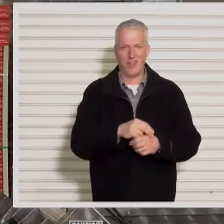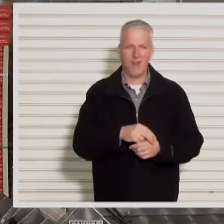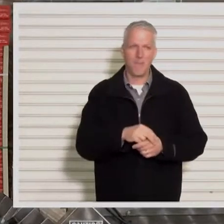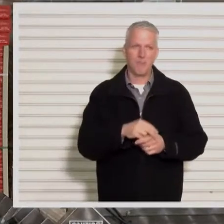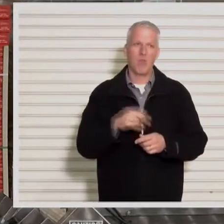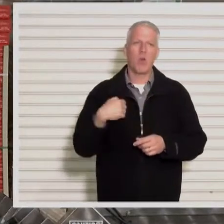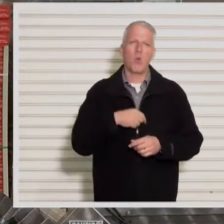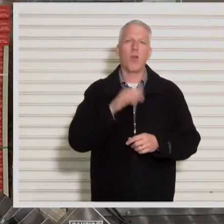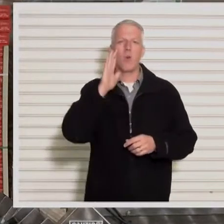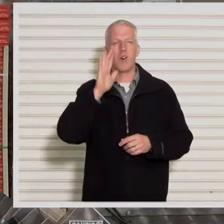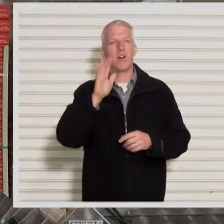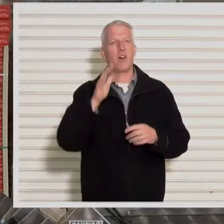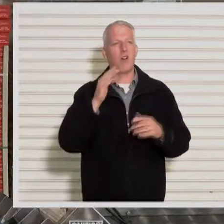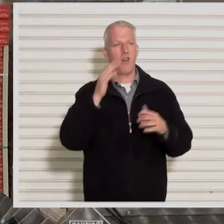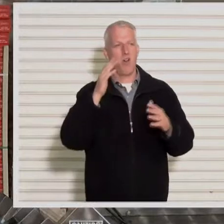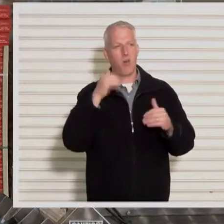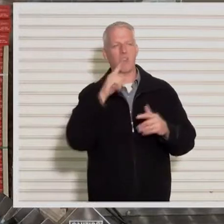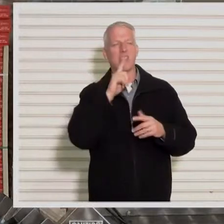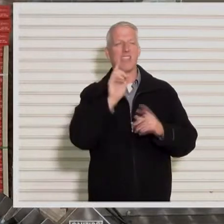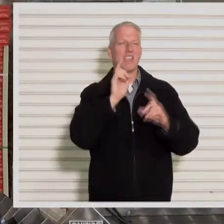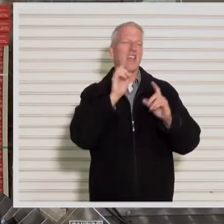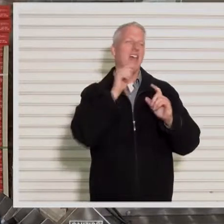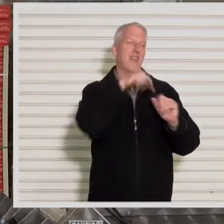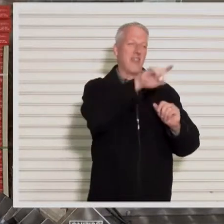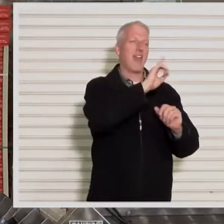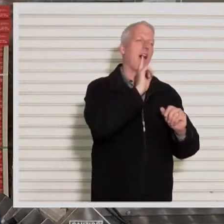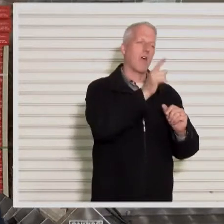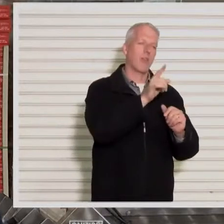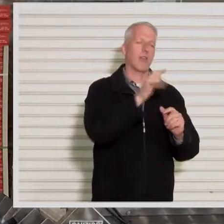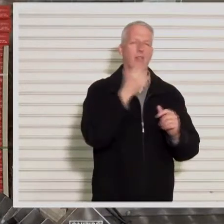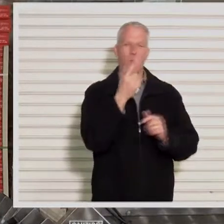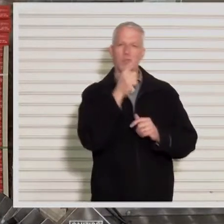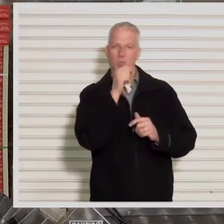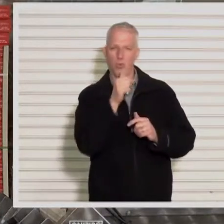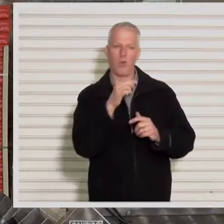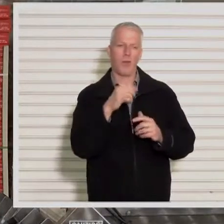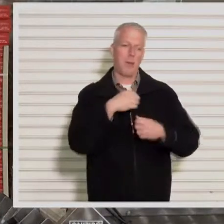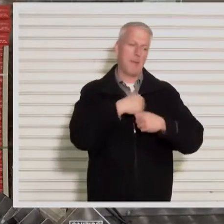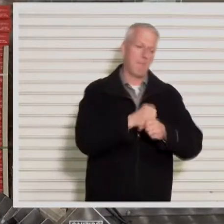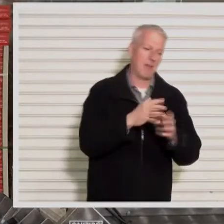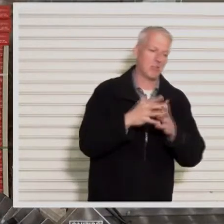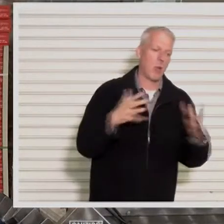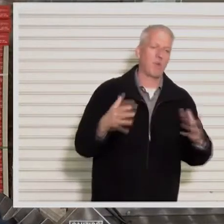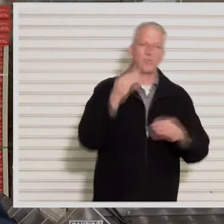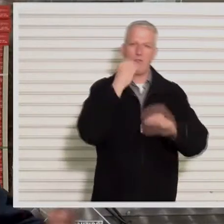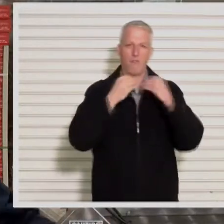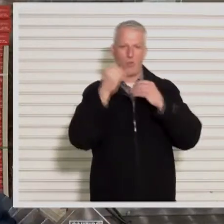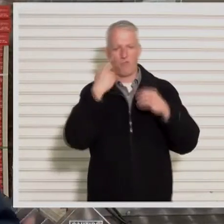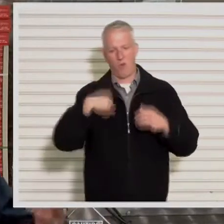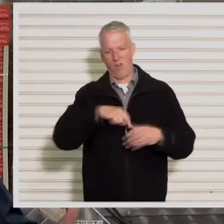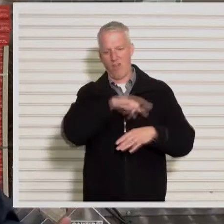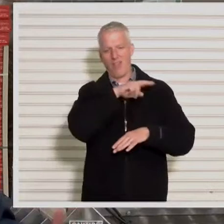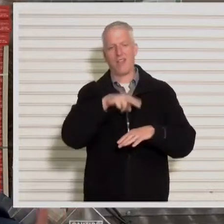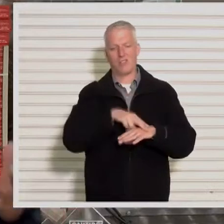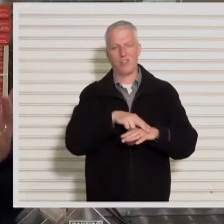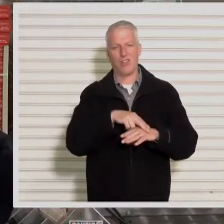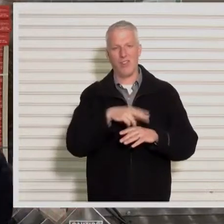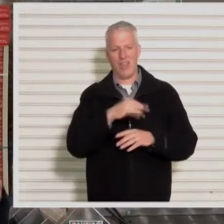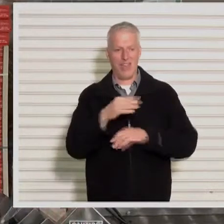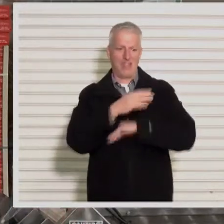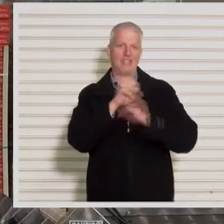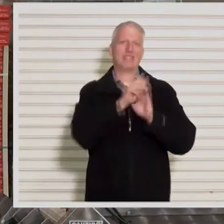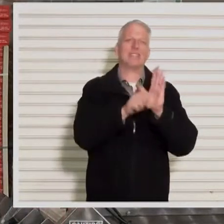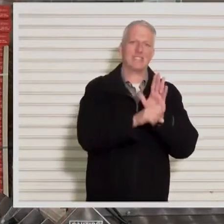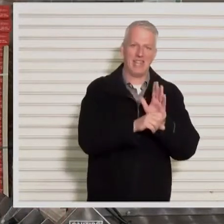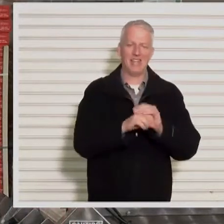there will take the credit that they are the breadbasket, right? And so I think there's enough room for all of us to be the